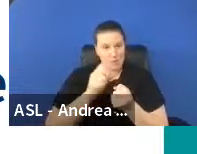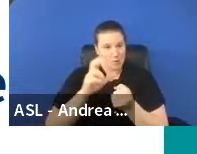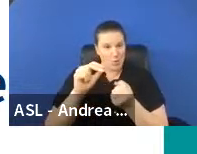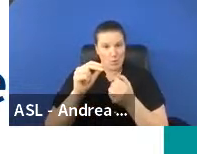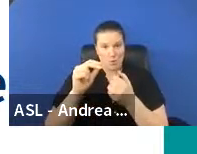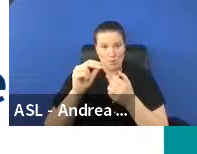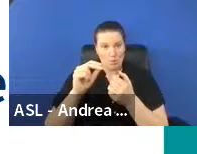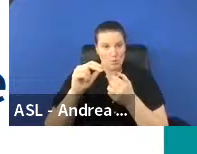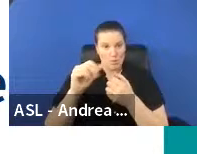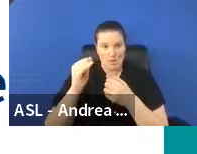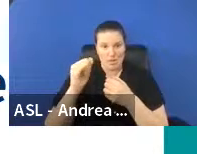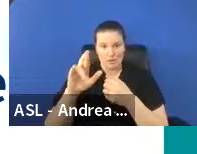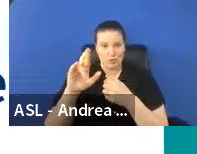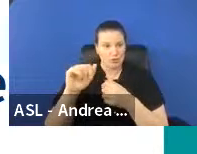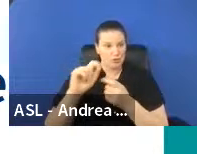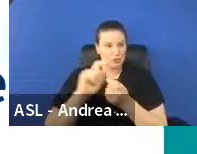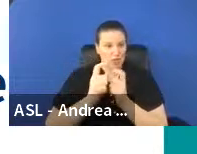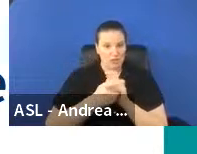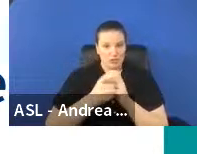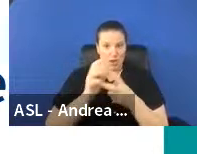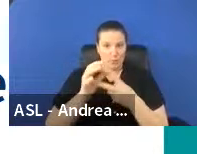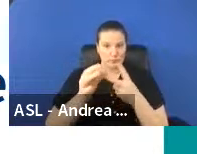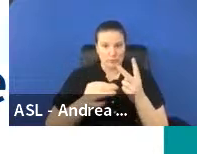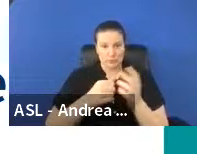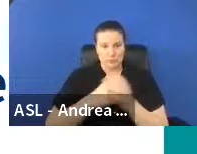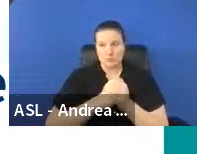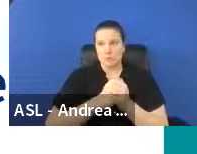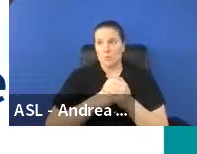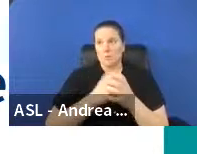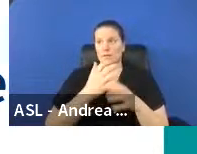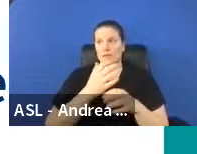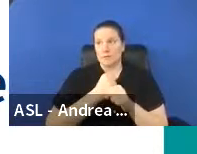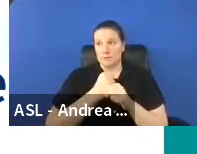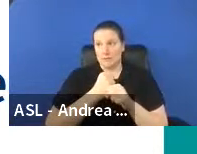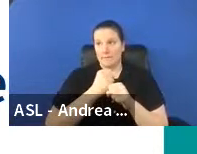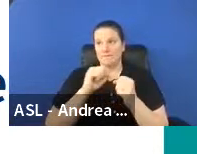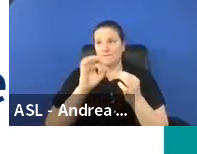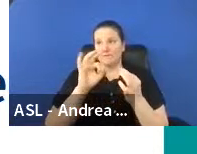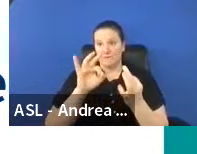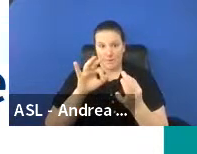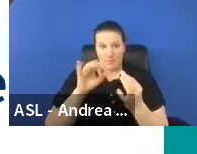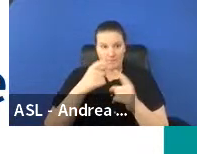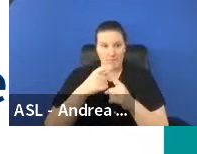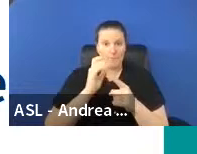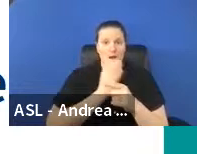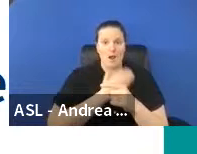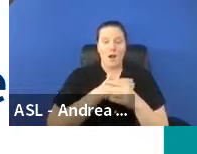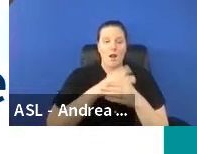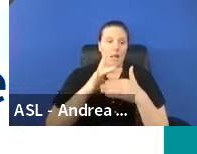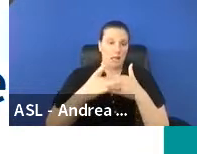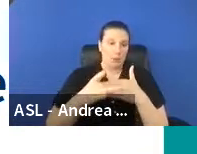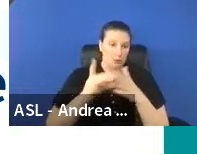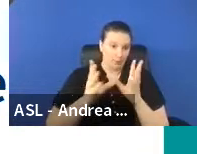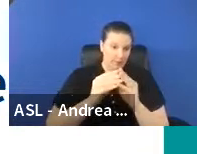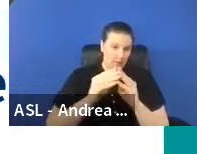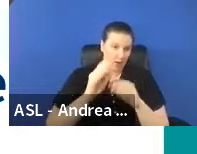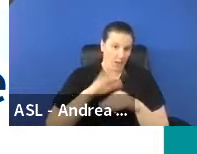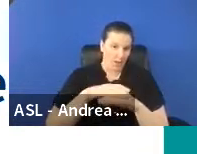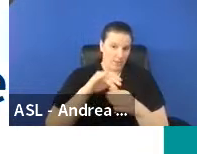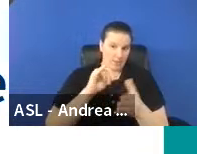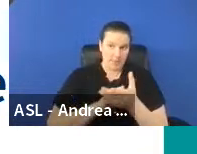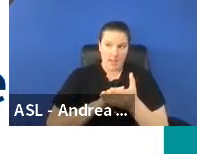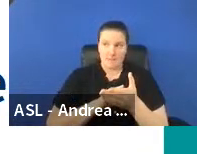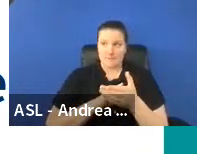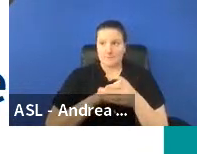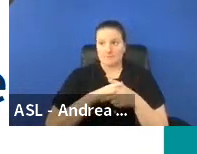interchange option. We also received feedback from our freight leadership meeting on the Hayden Island Marine Drive,